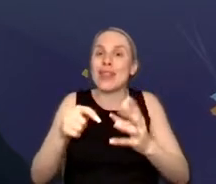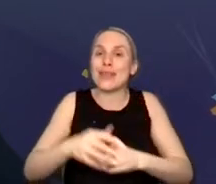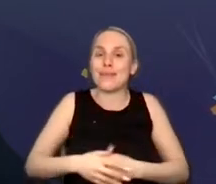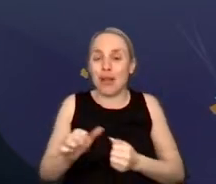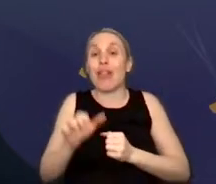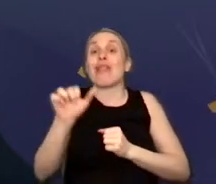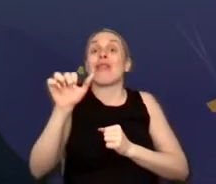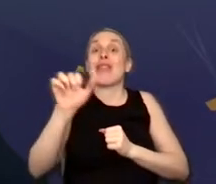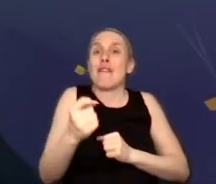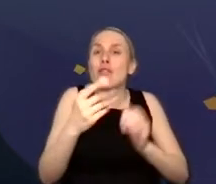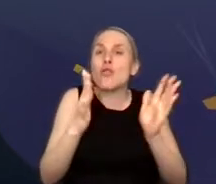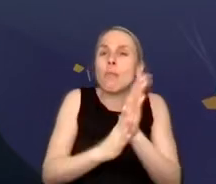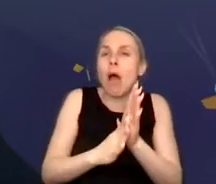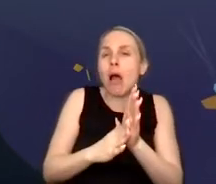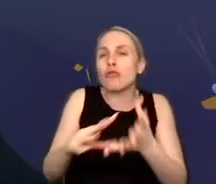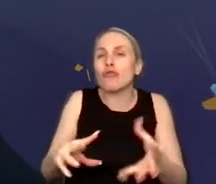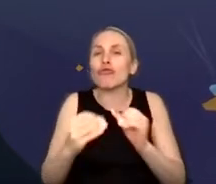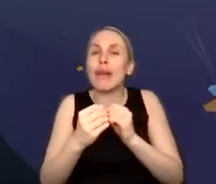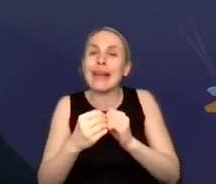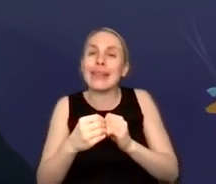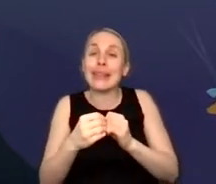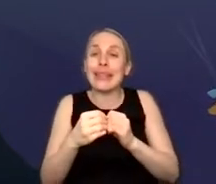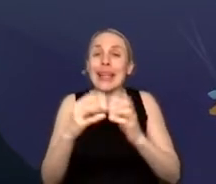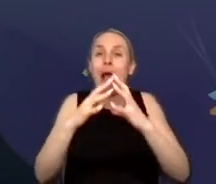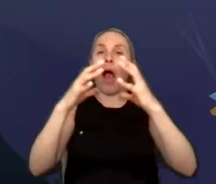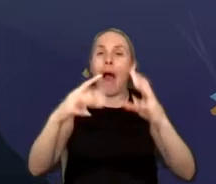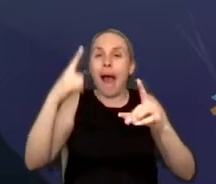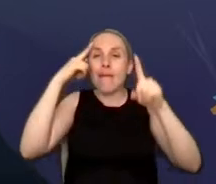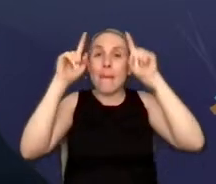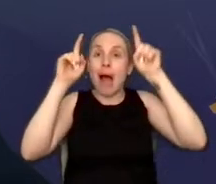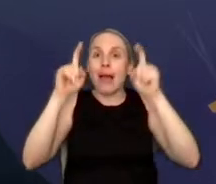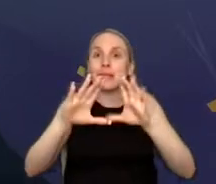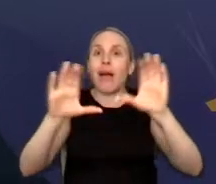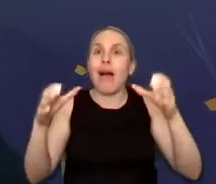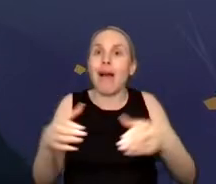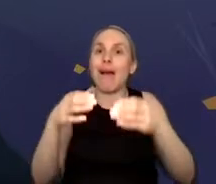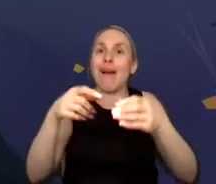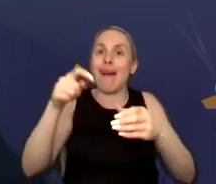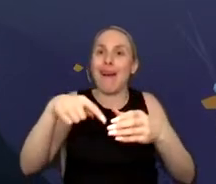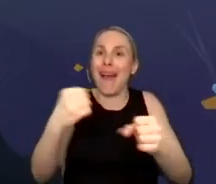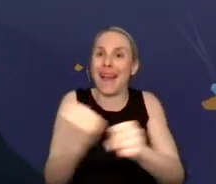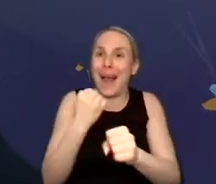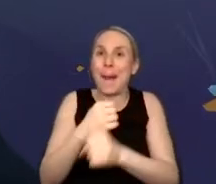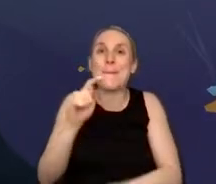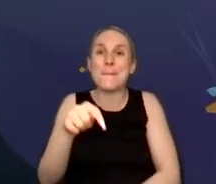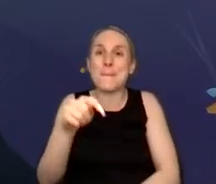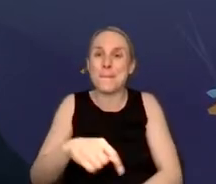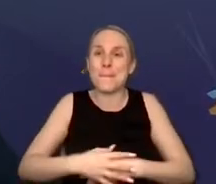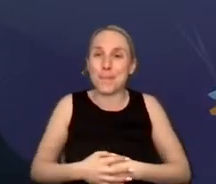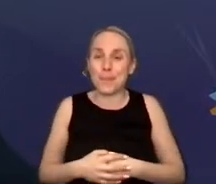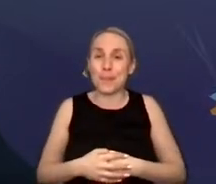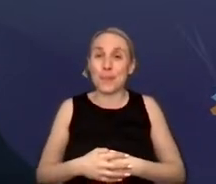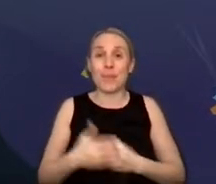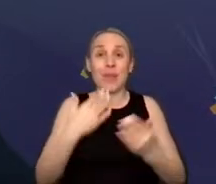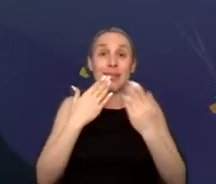to create a game out of this research. And so I just want to thank all of the people who have